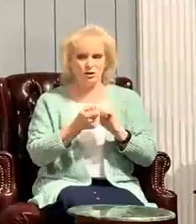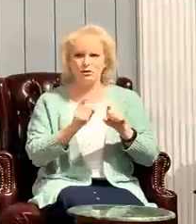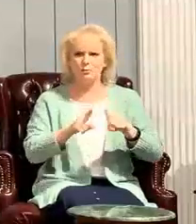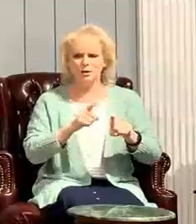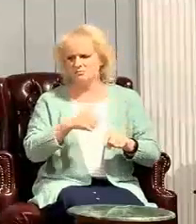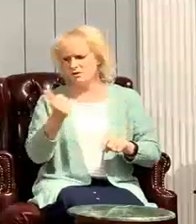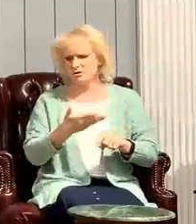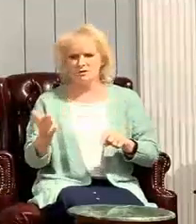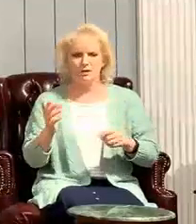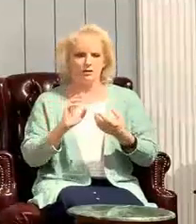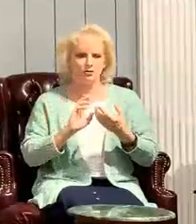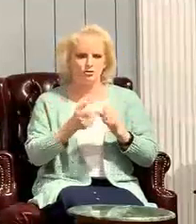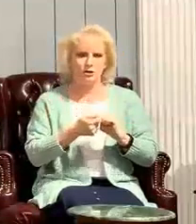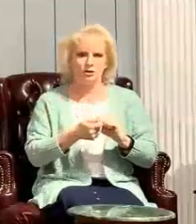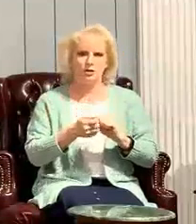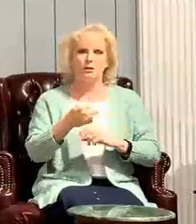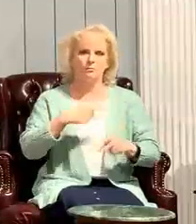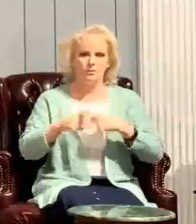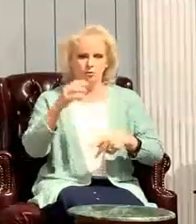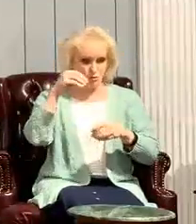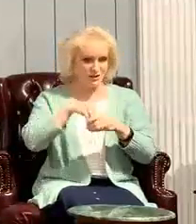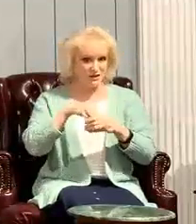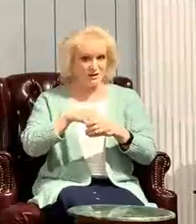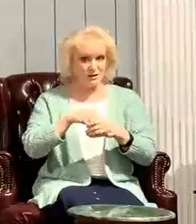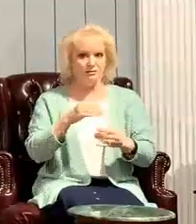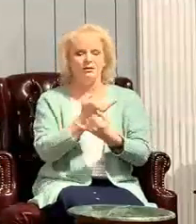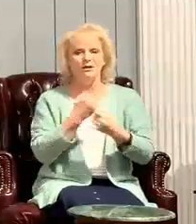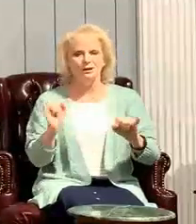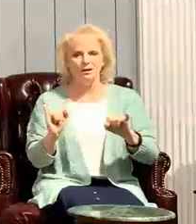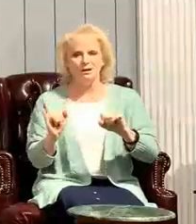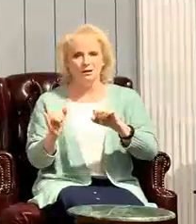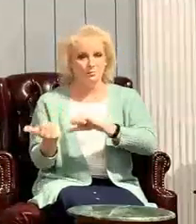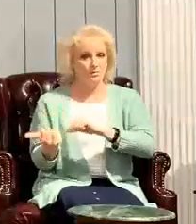thing that's changed is how people who are in independent fundamental Baptists think.